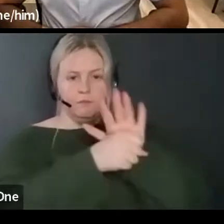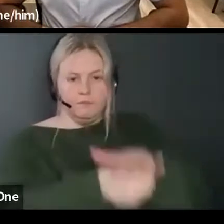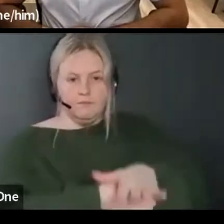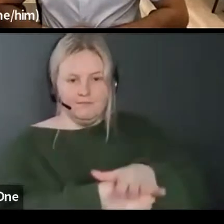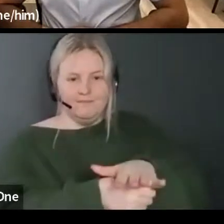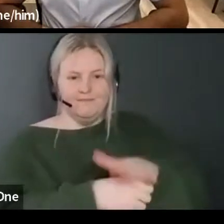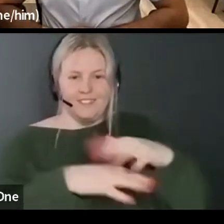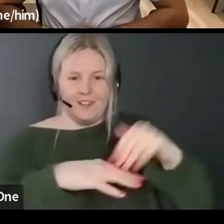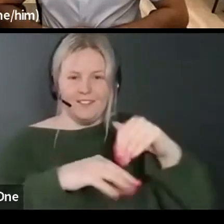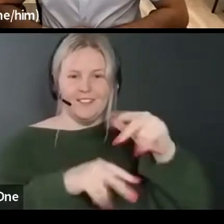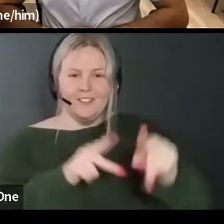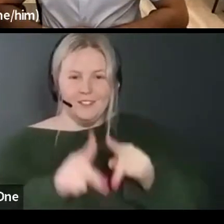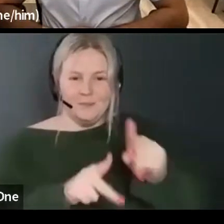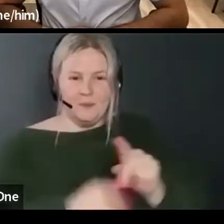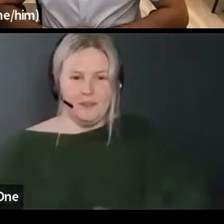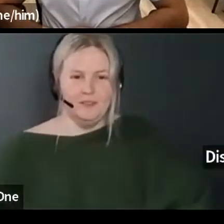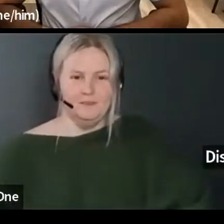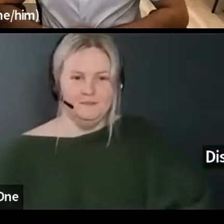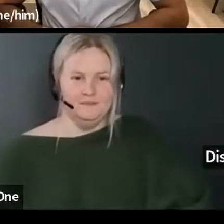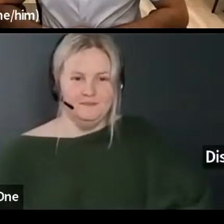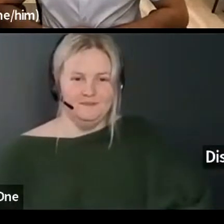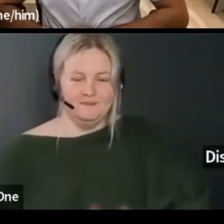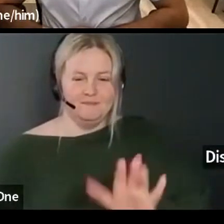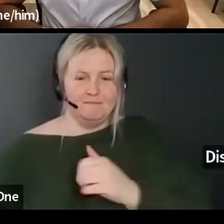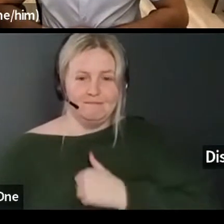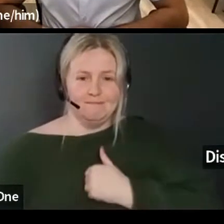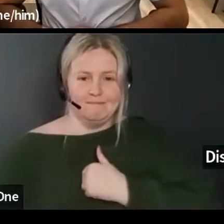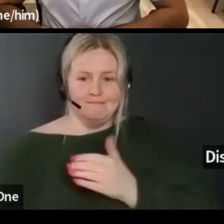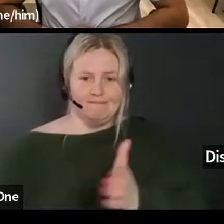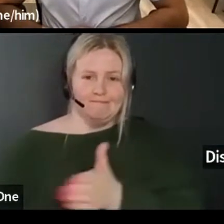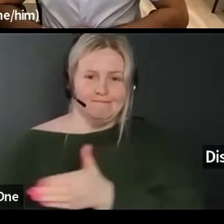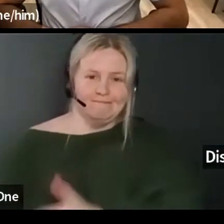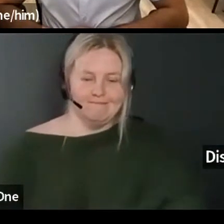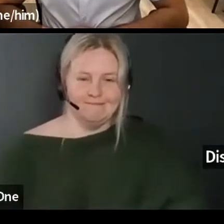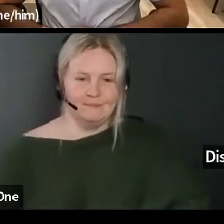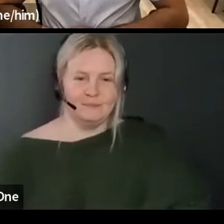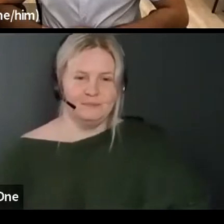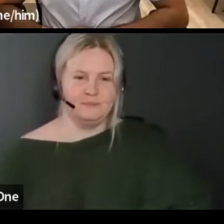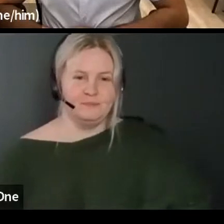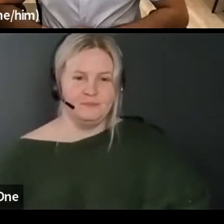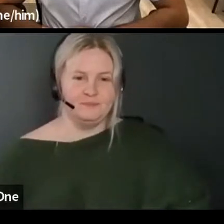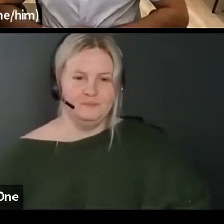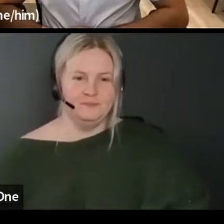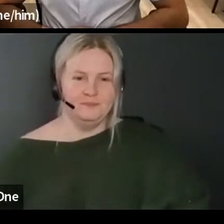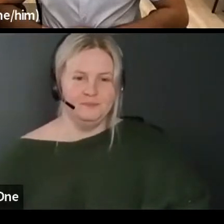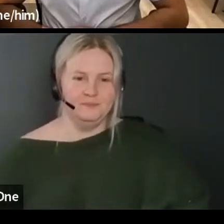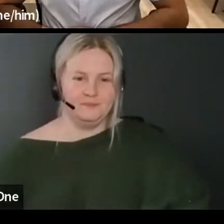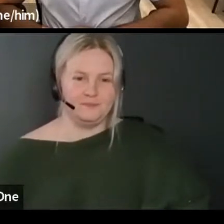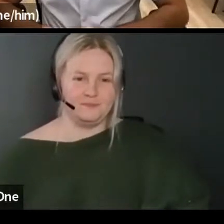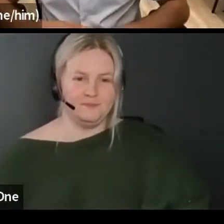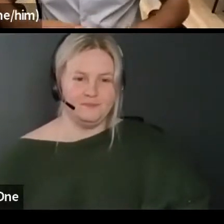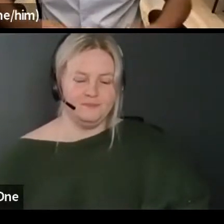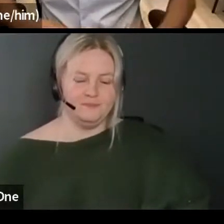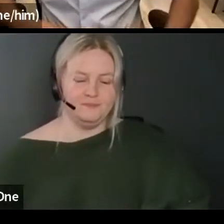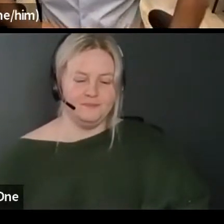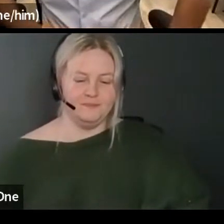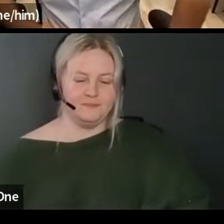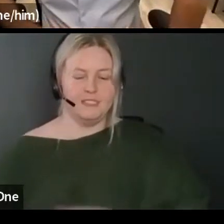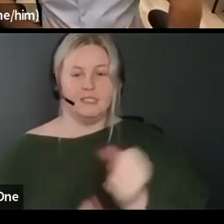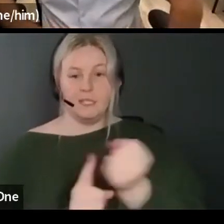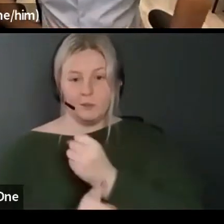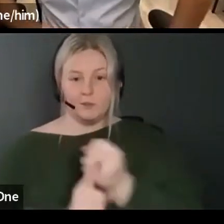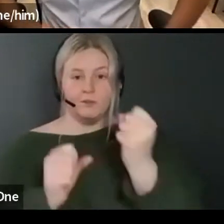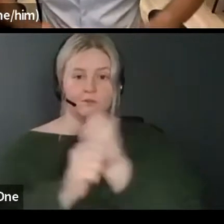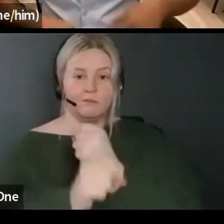peoples. Carl. the violence faced by our peoples has